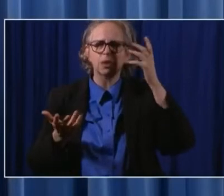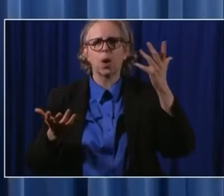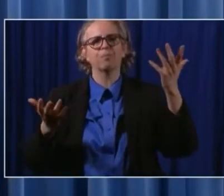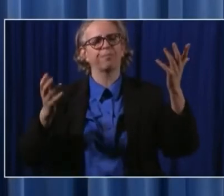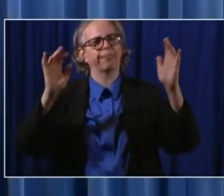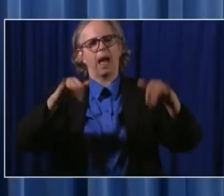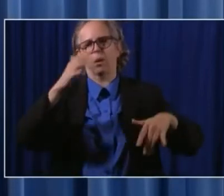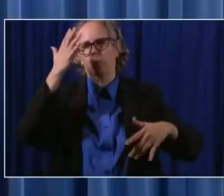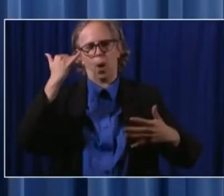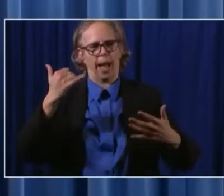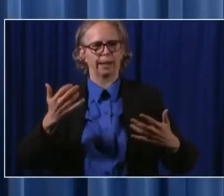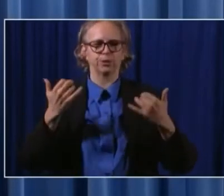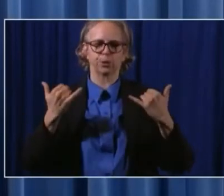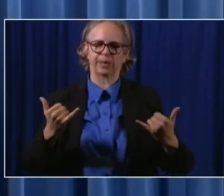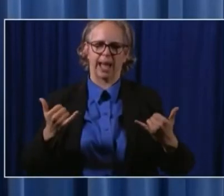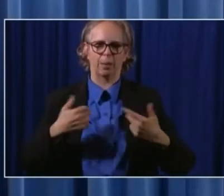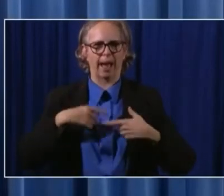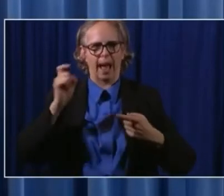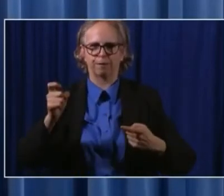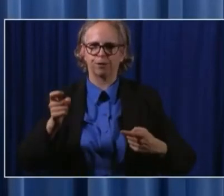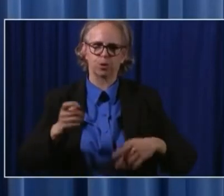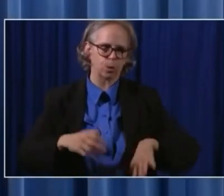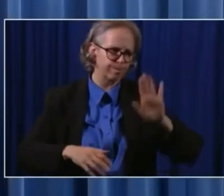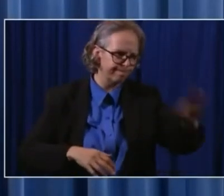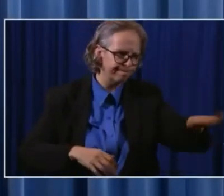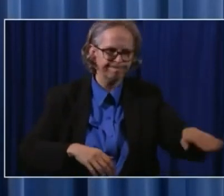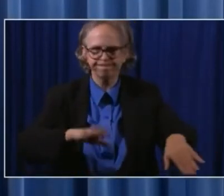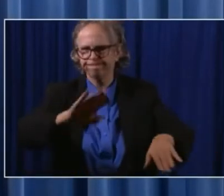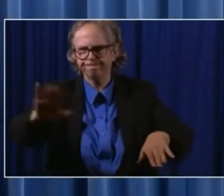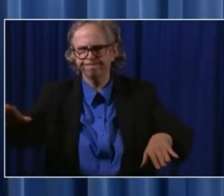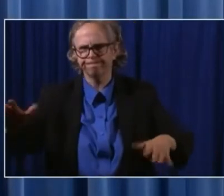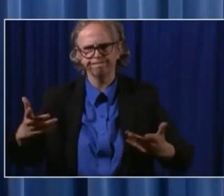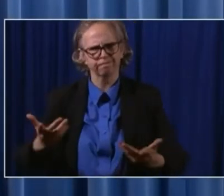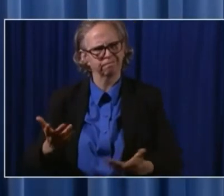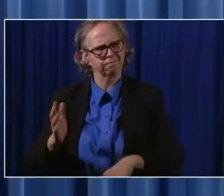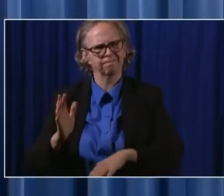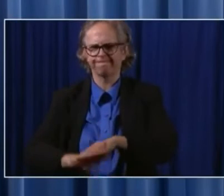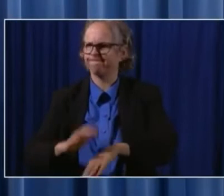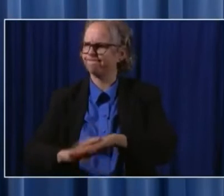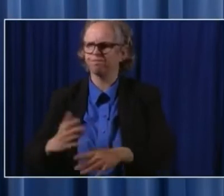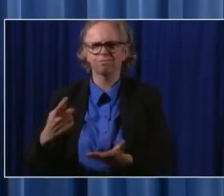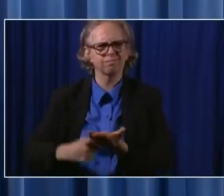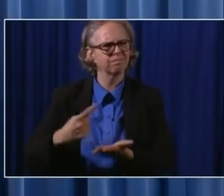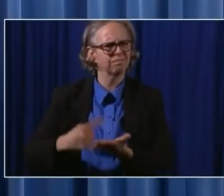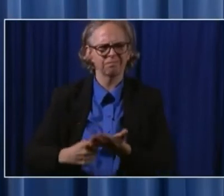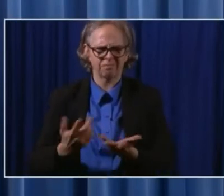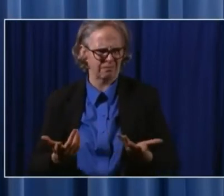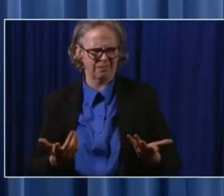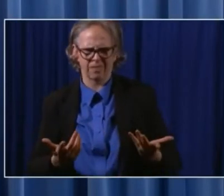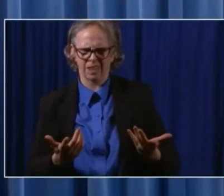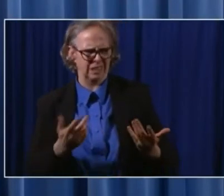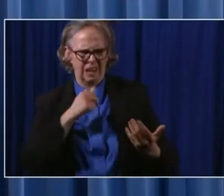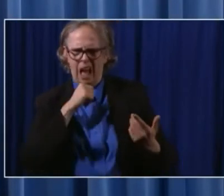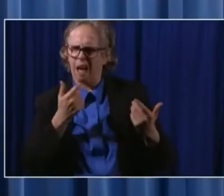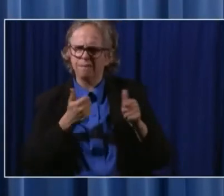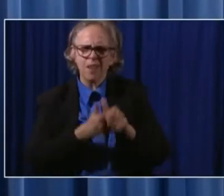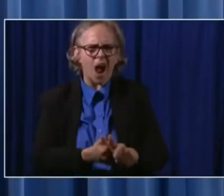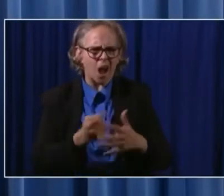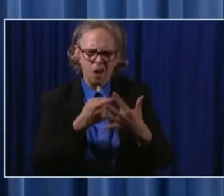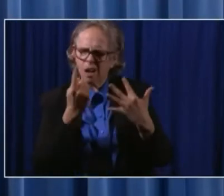folks from every fair. We spent about an hour together, had a very good, candid conversation. We want these fairs to